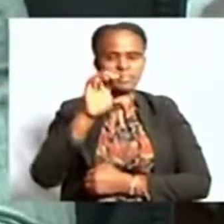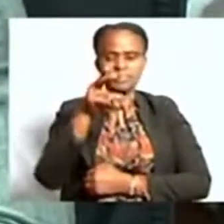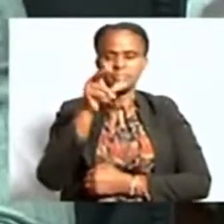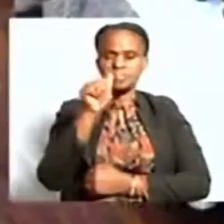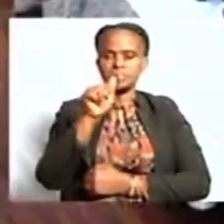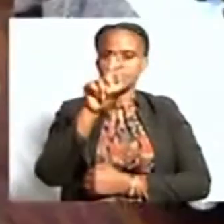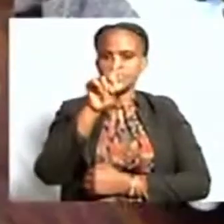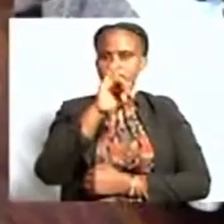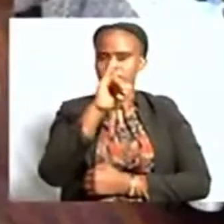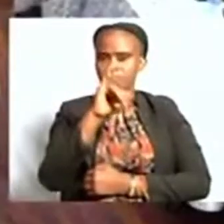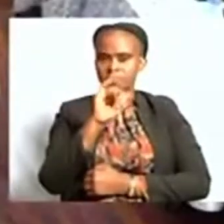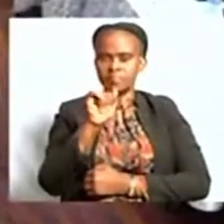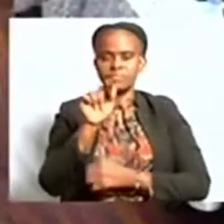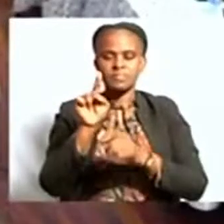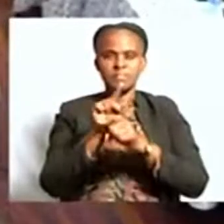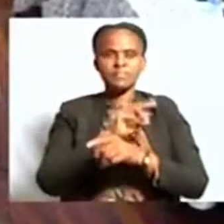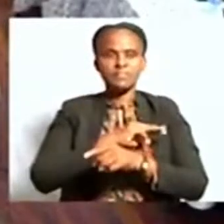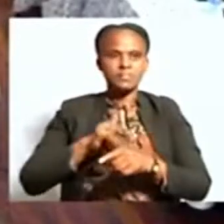Committee. Thank you.